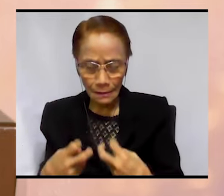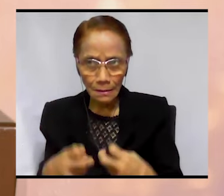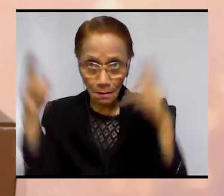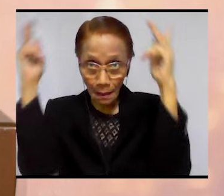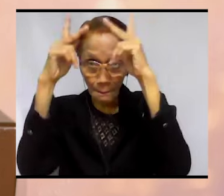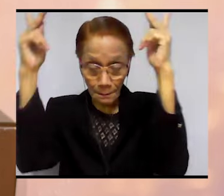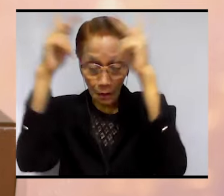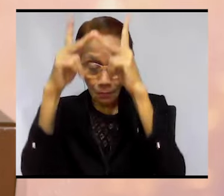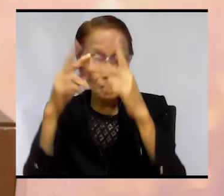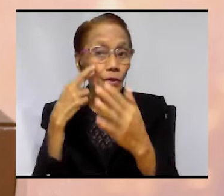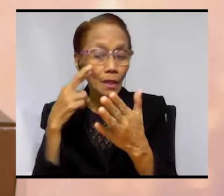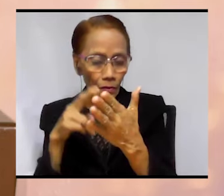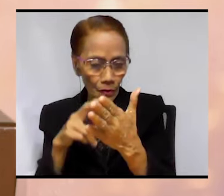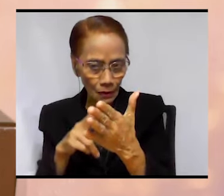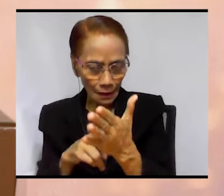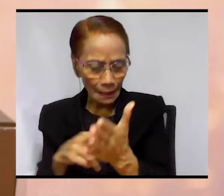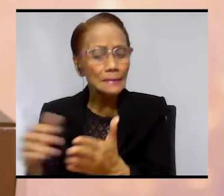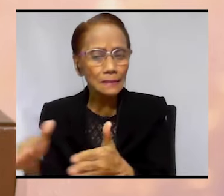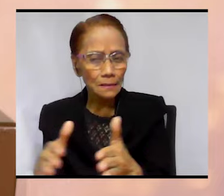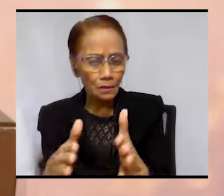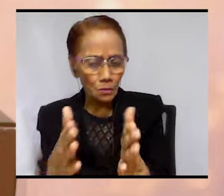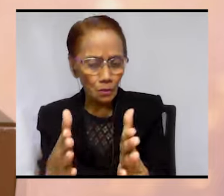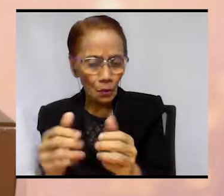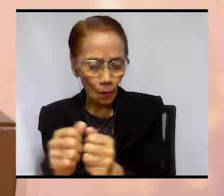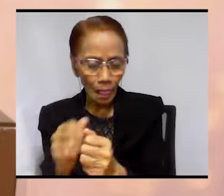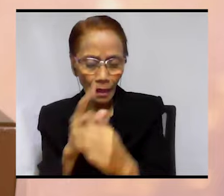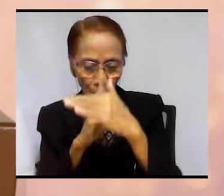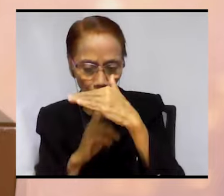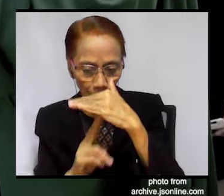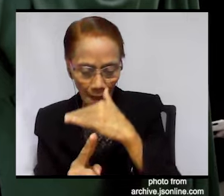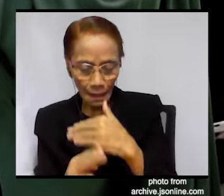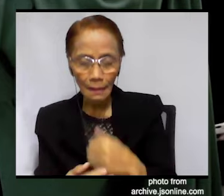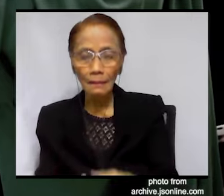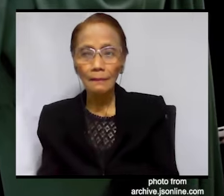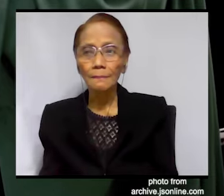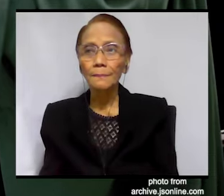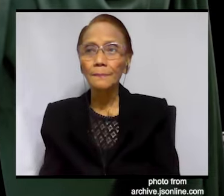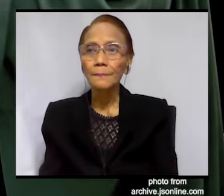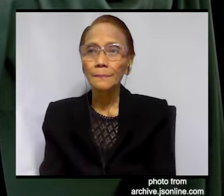to recognize this fact with humility.